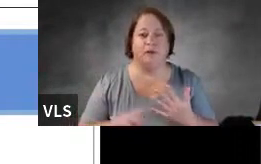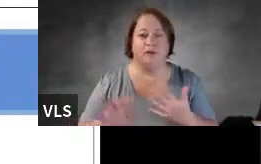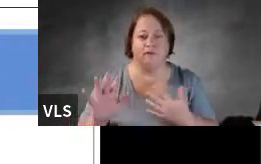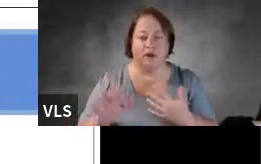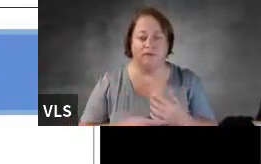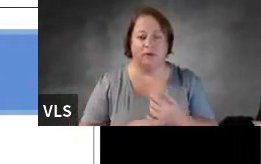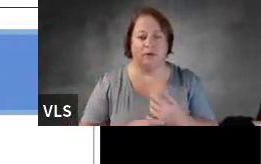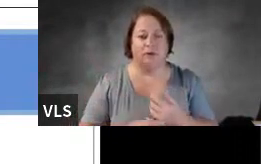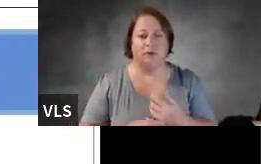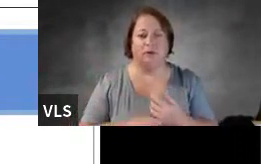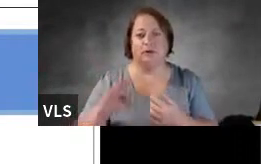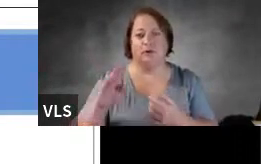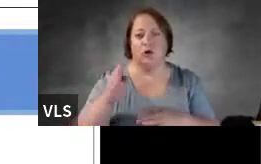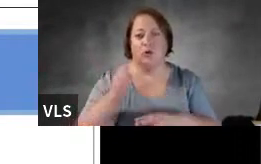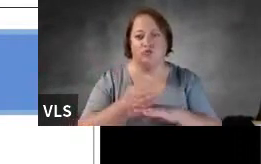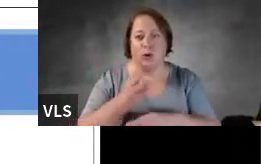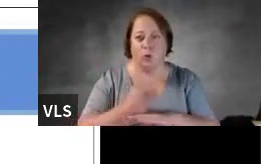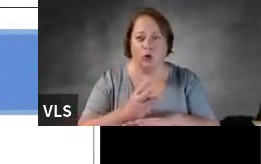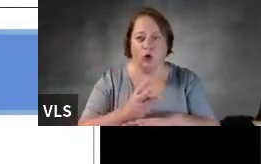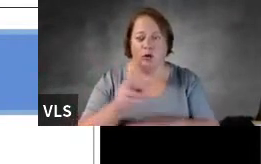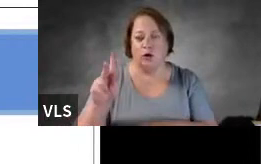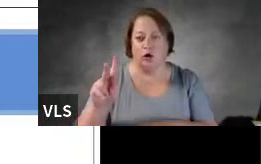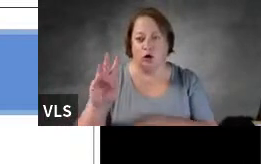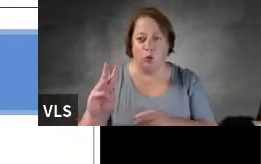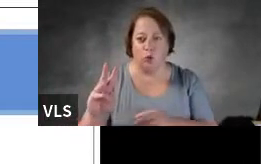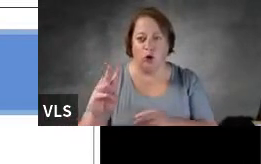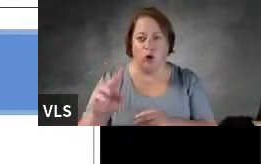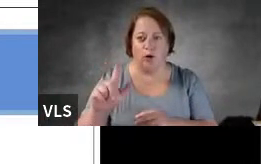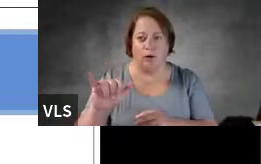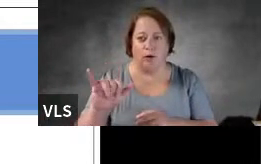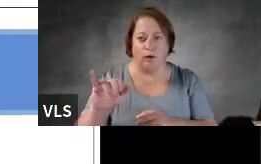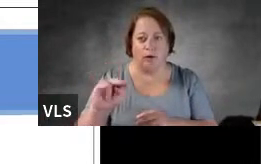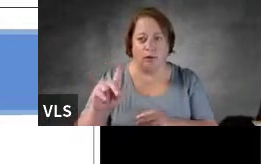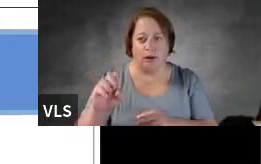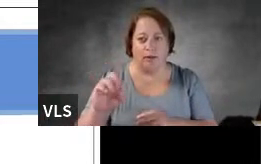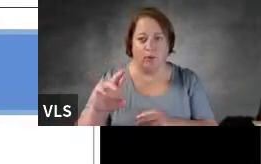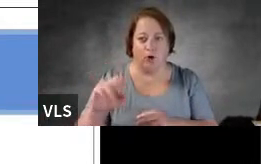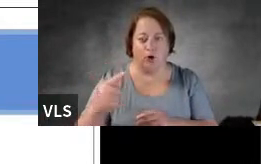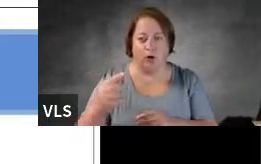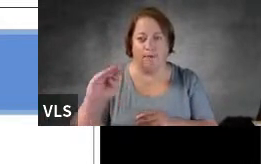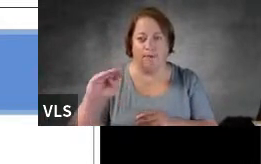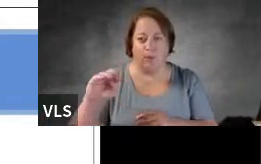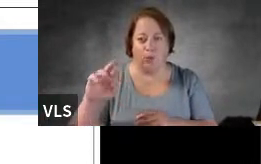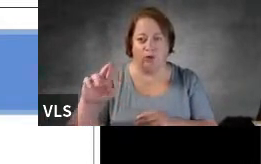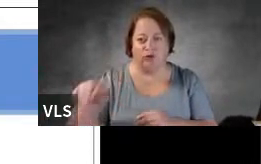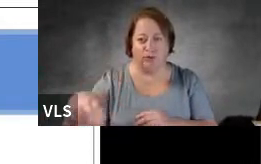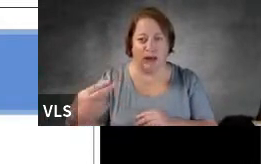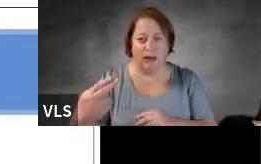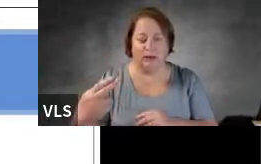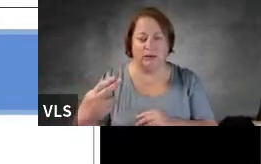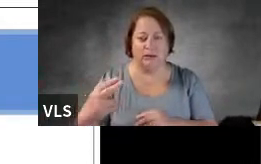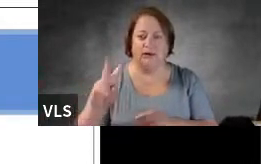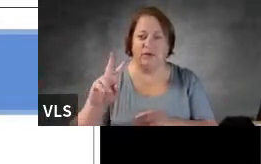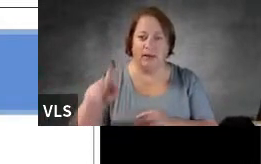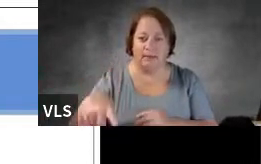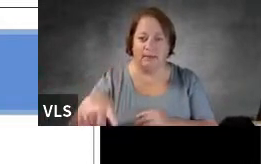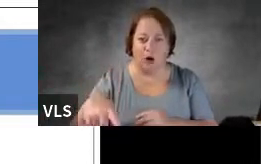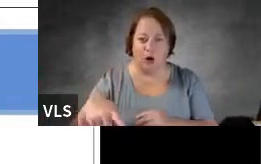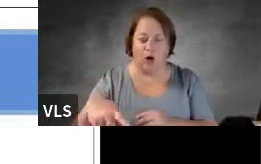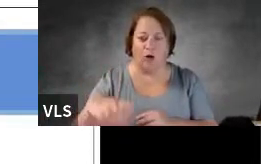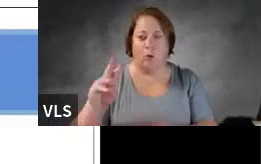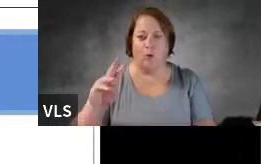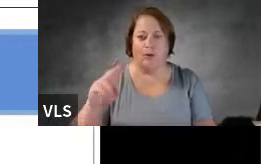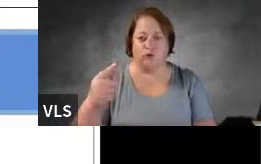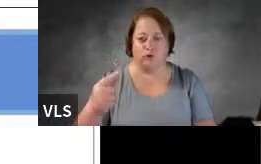5 is Brentwood, Kirkwood, Lindbergh, Maplewood, Richmond Heights, Valley Park, and